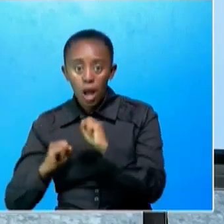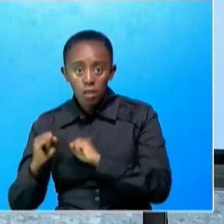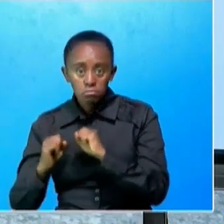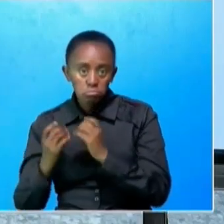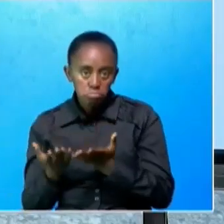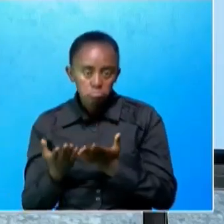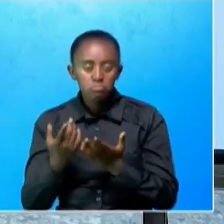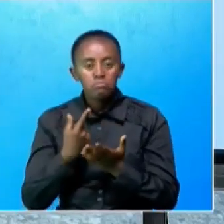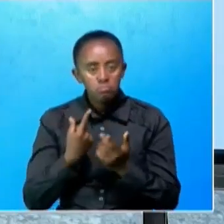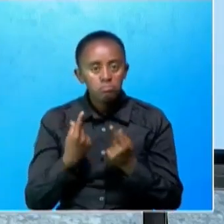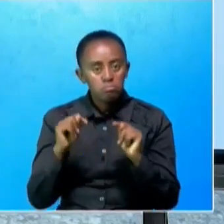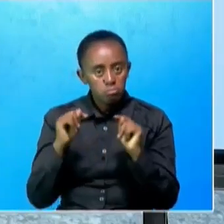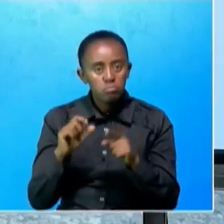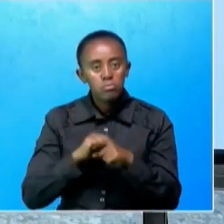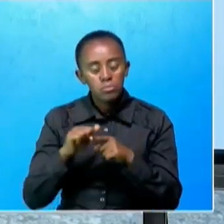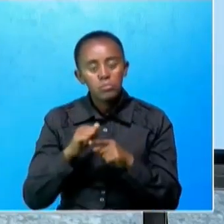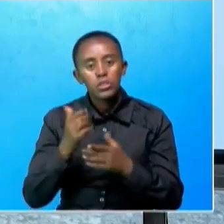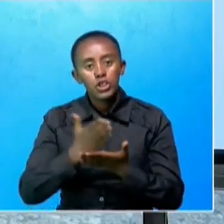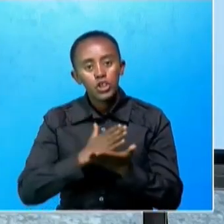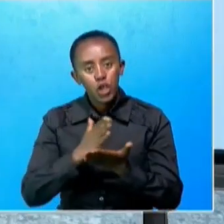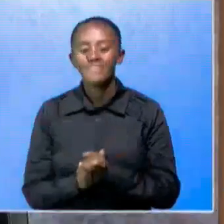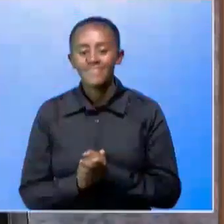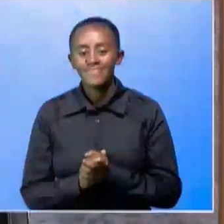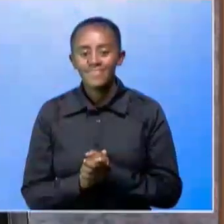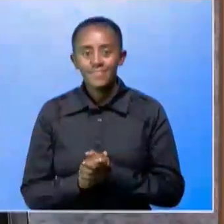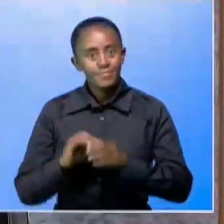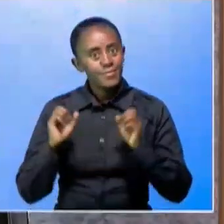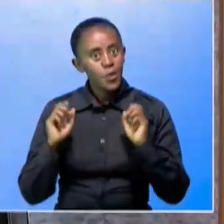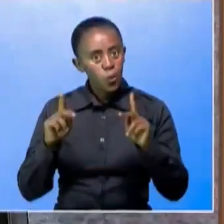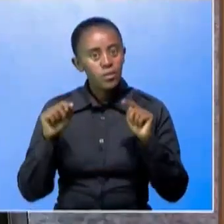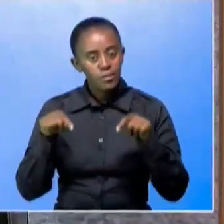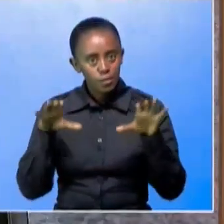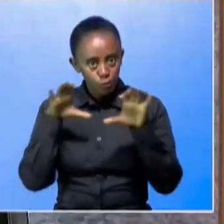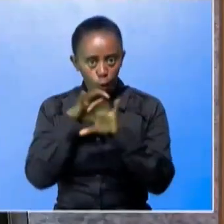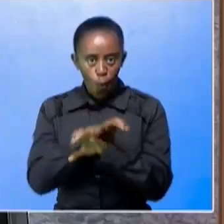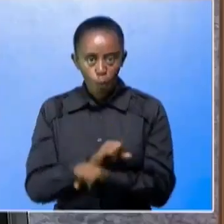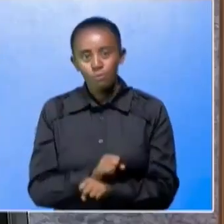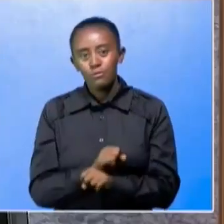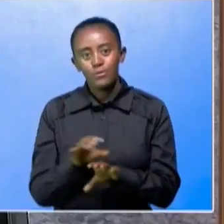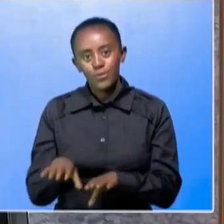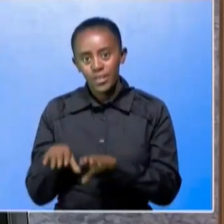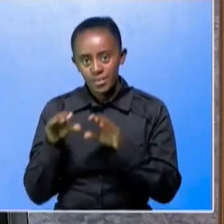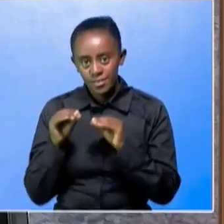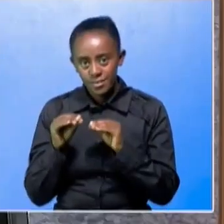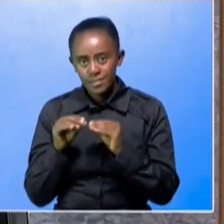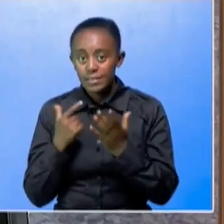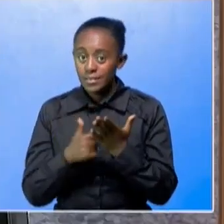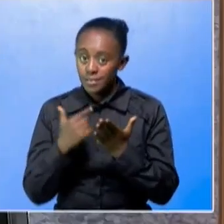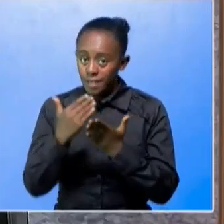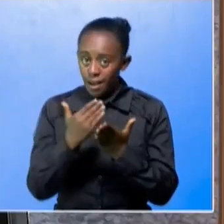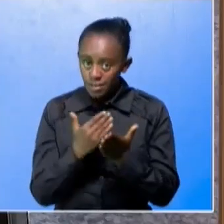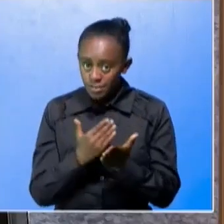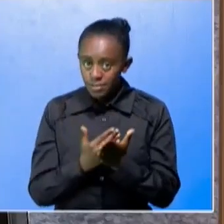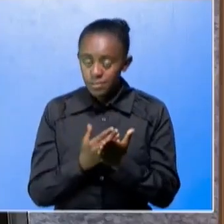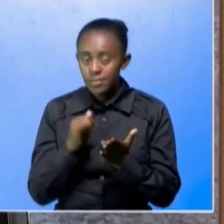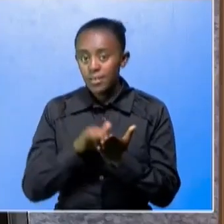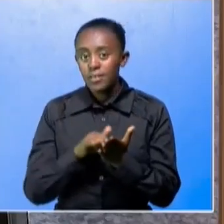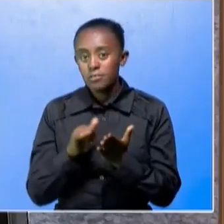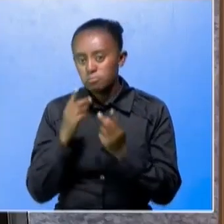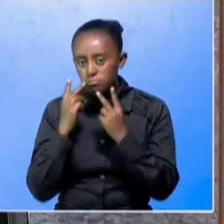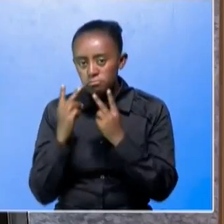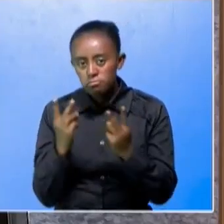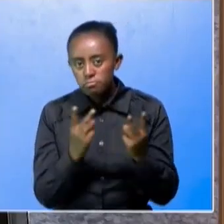try to practice and share to your friends. Okay, that's all, students. This is a lesson that we have seen so